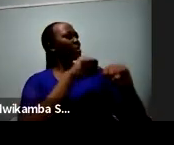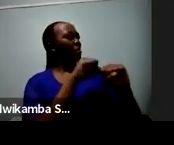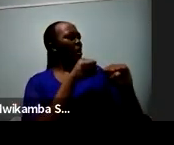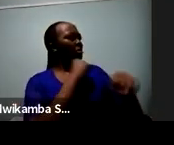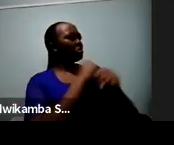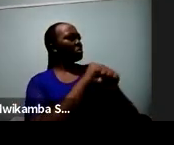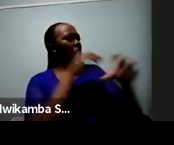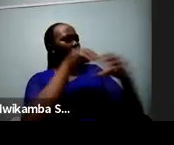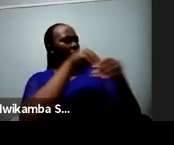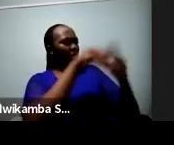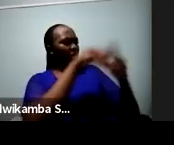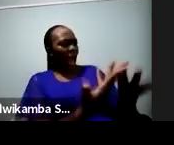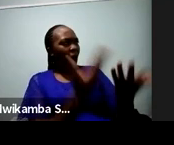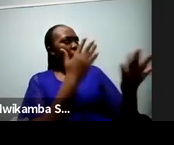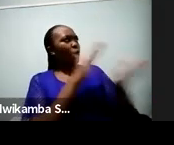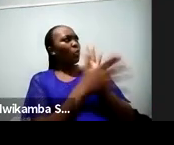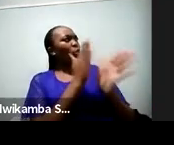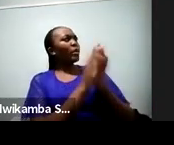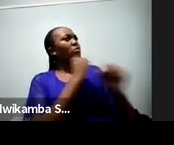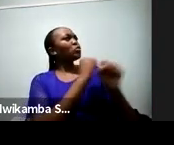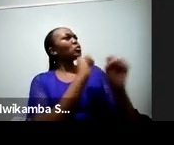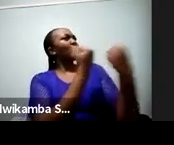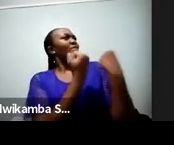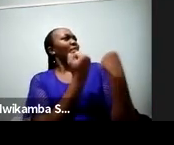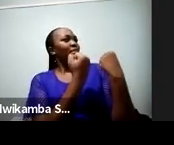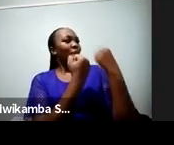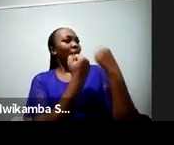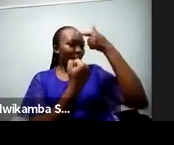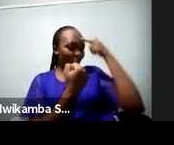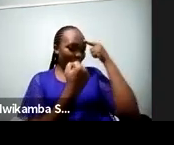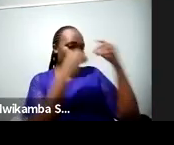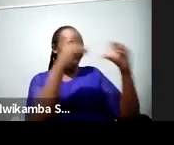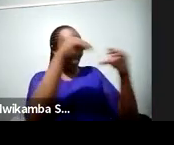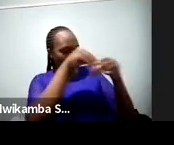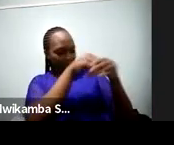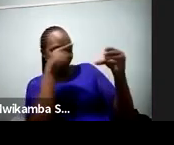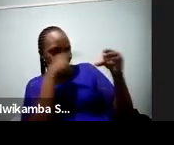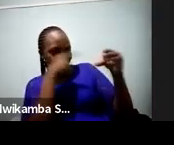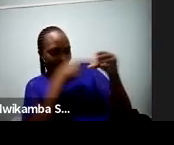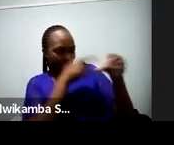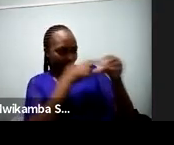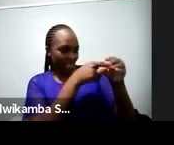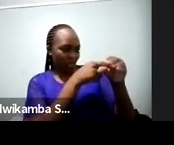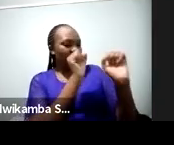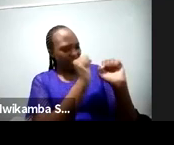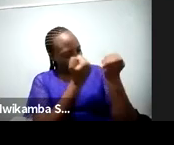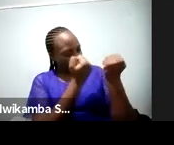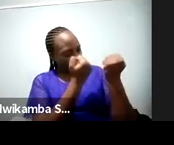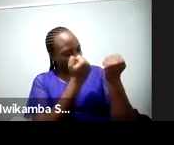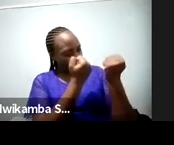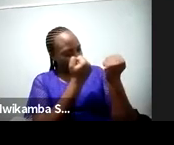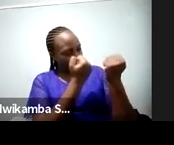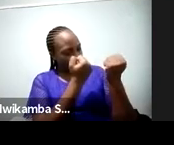Because investment is a function of savings minus expenditure. Then you get amount available for